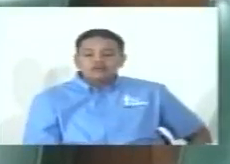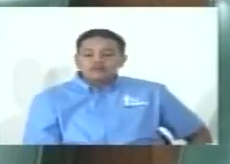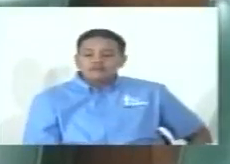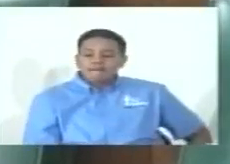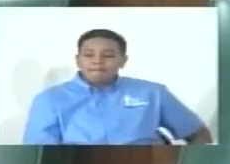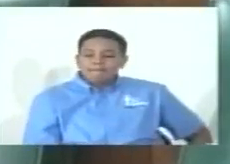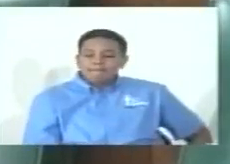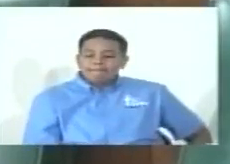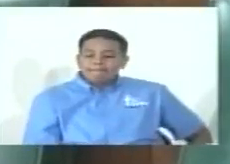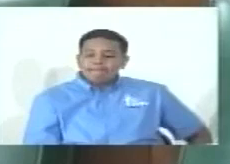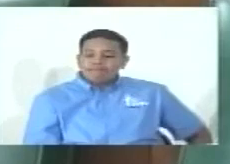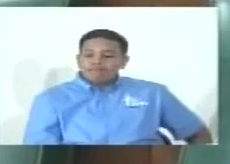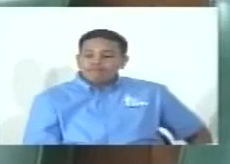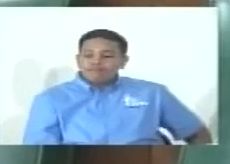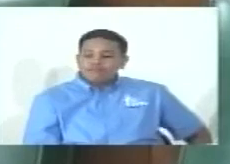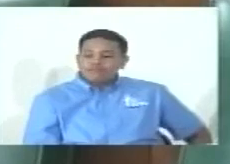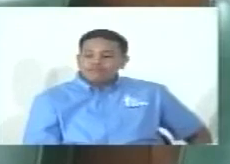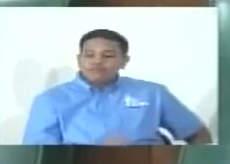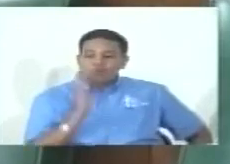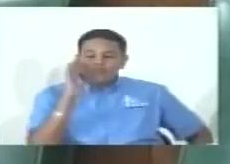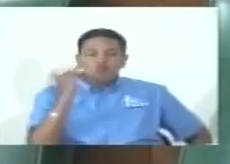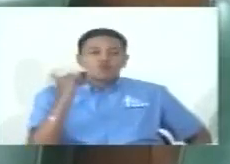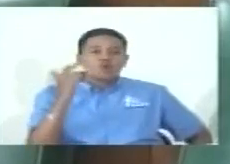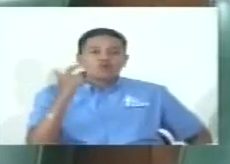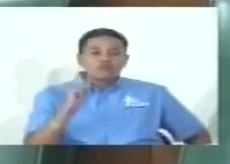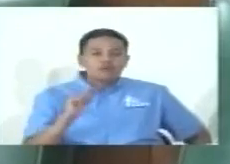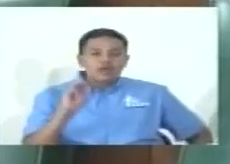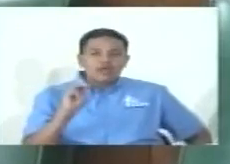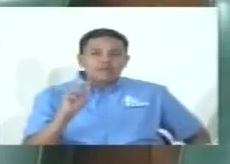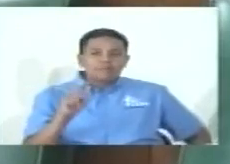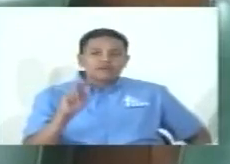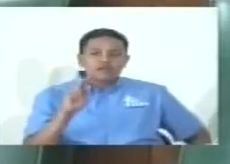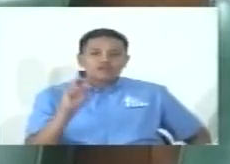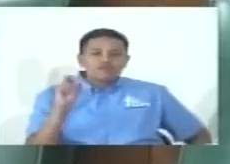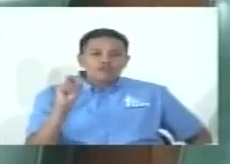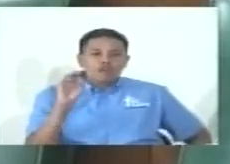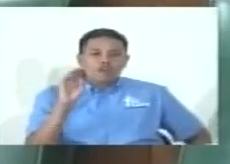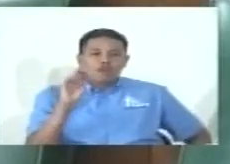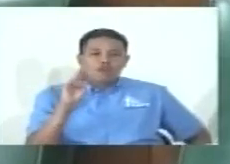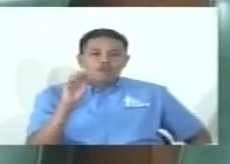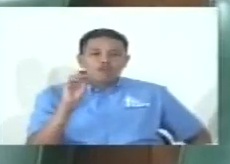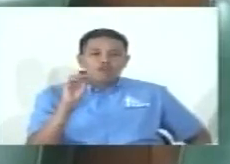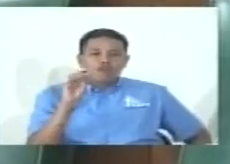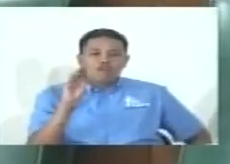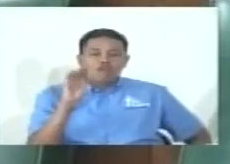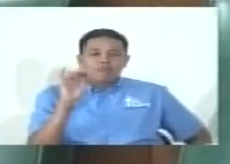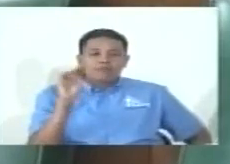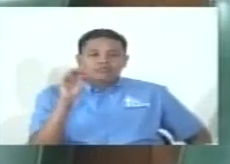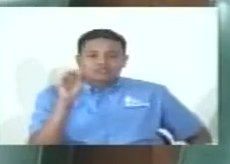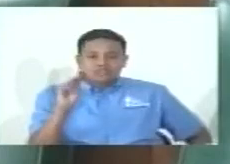I will now go to MP Robinson, former minister,